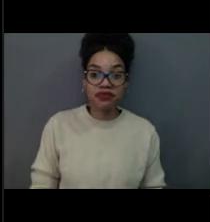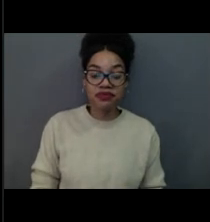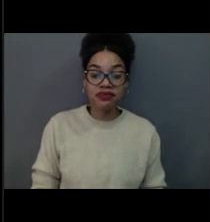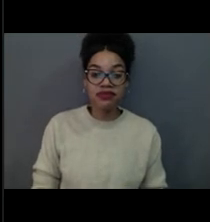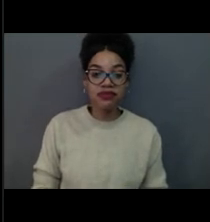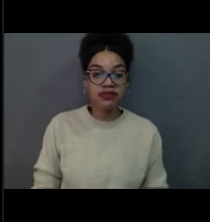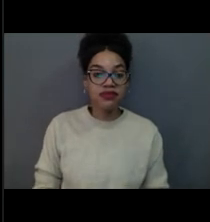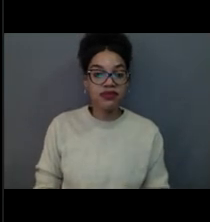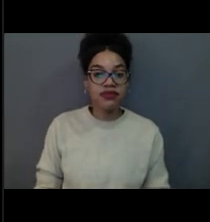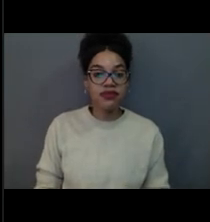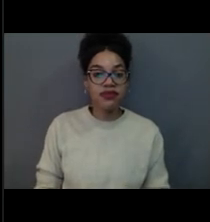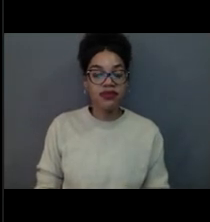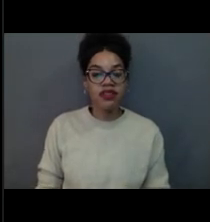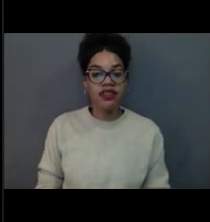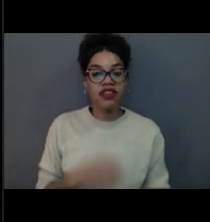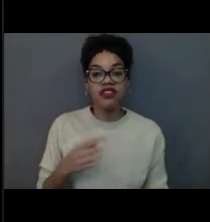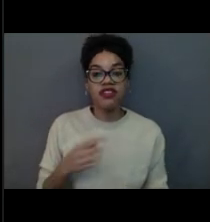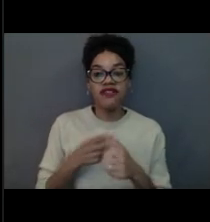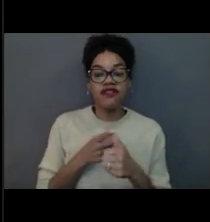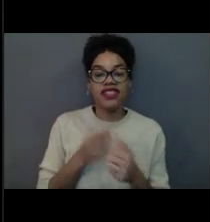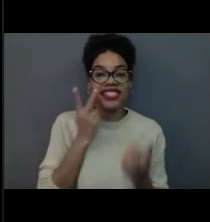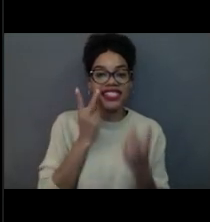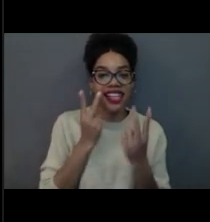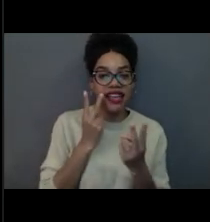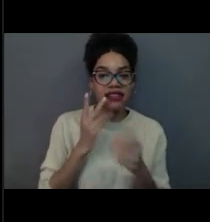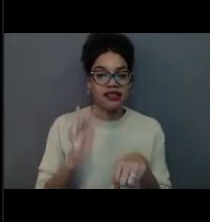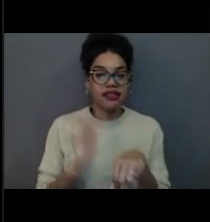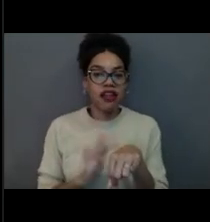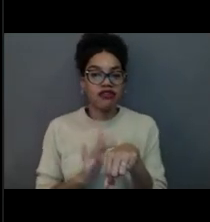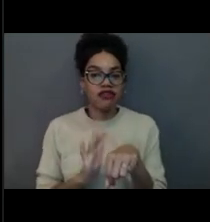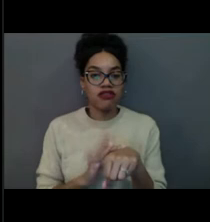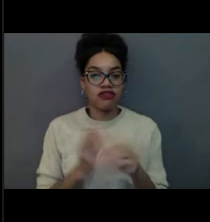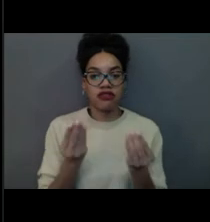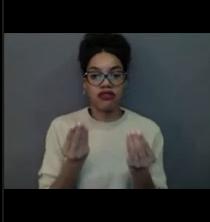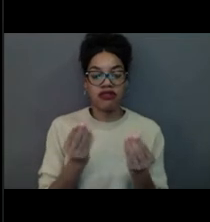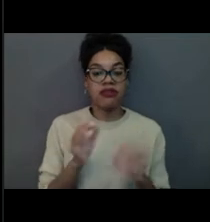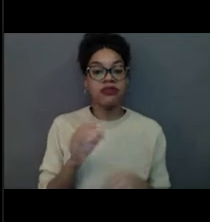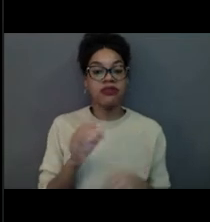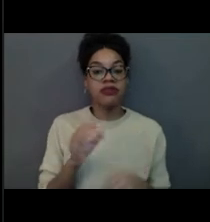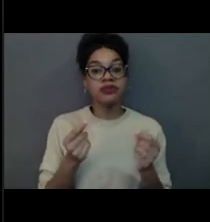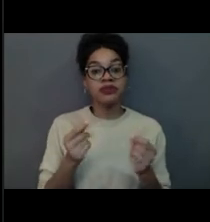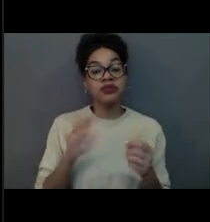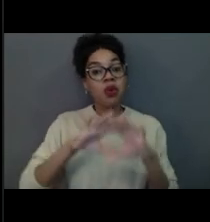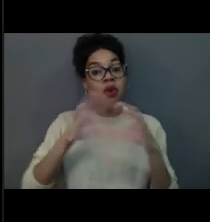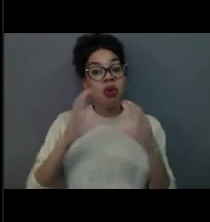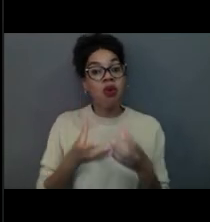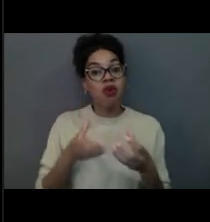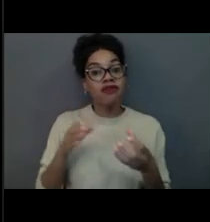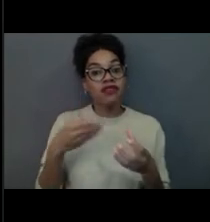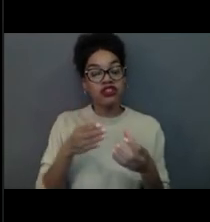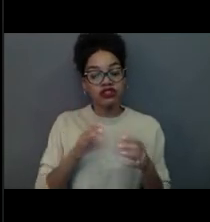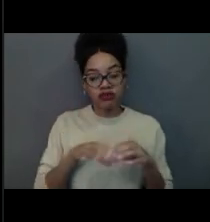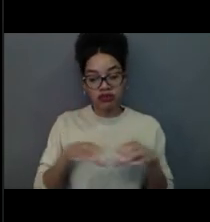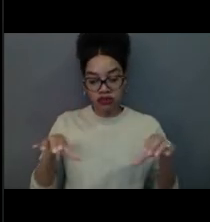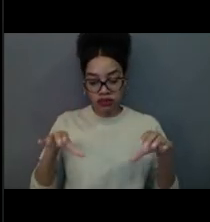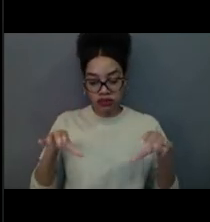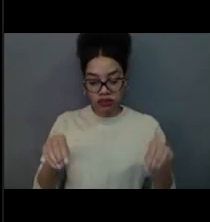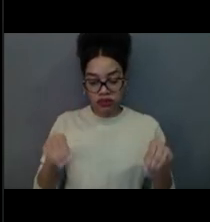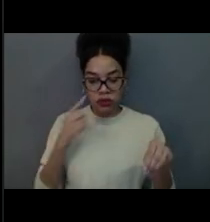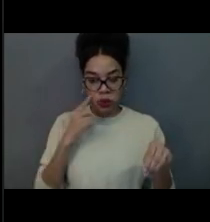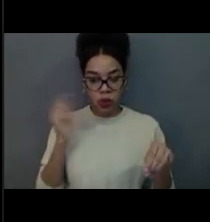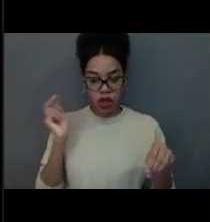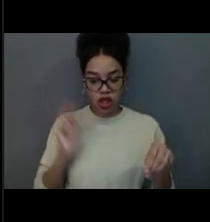that sight and touch senses here. So if I'm looking at a whole fish, there are a number of elements that I'm going to look at to